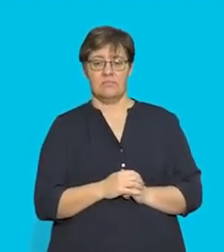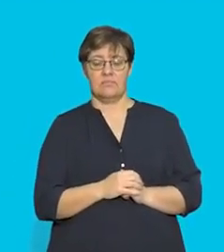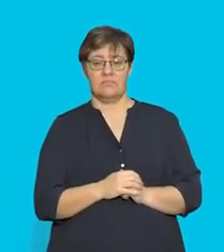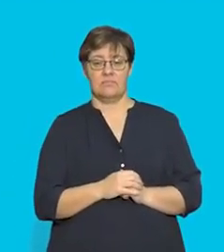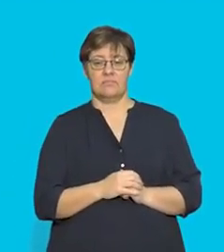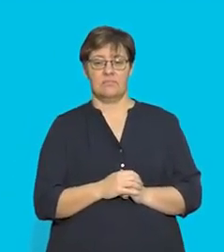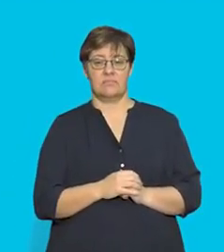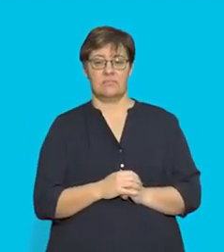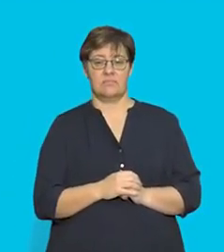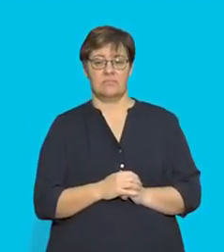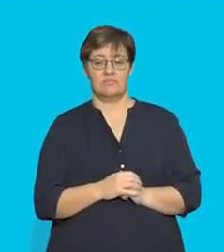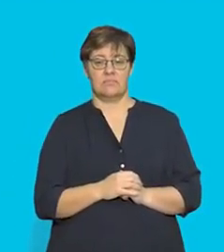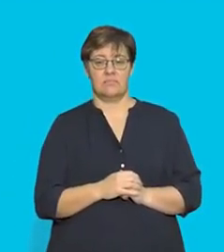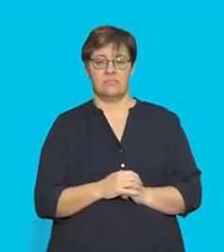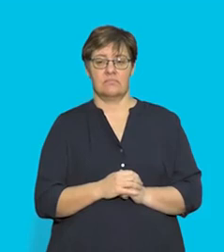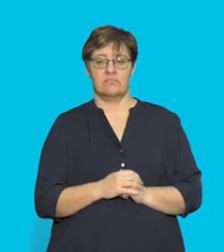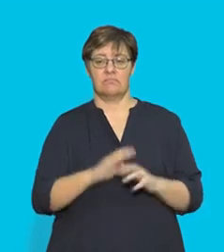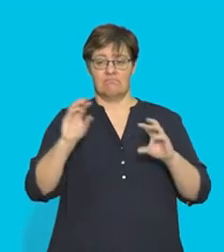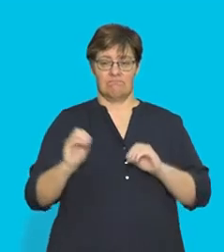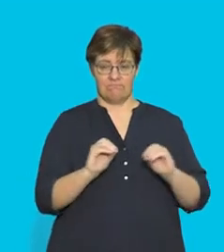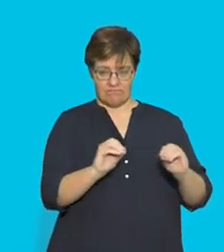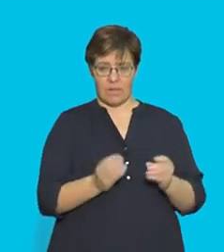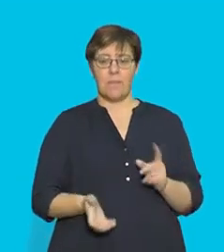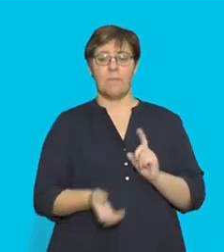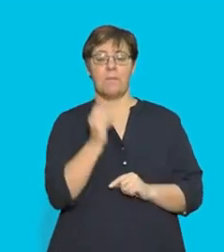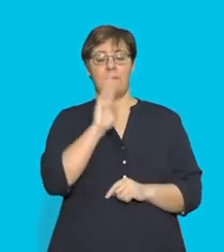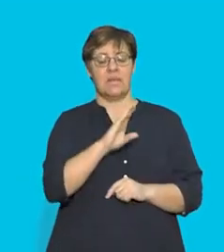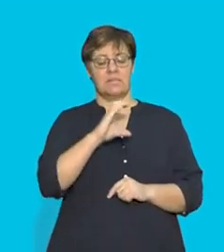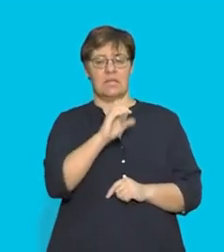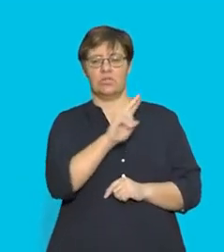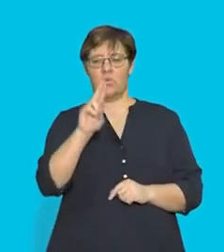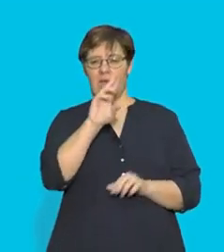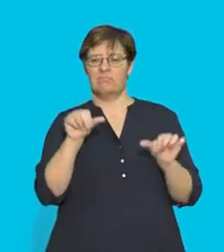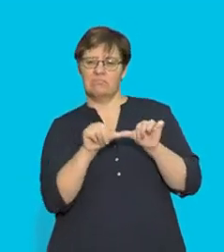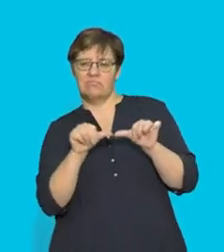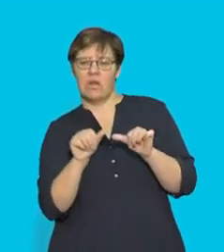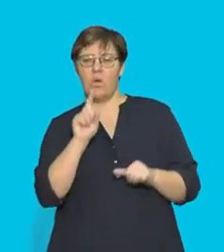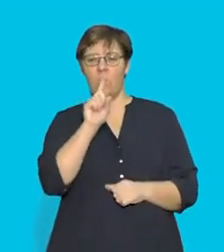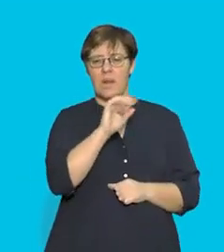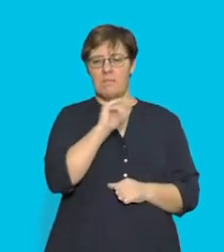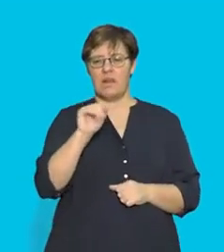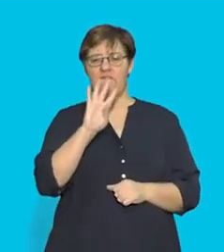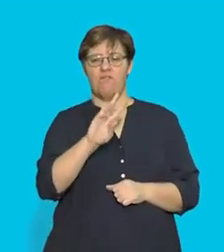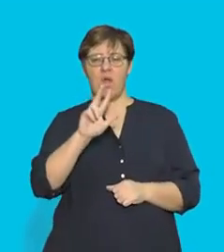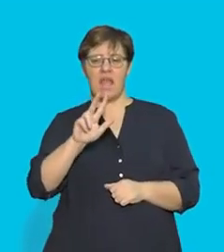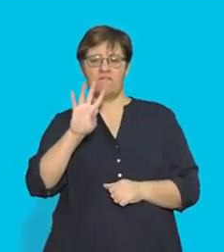angle. Okay. Okay, so in other words, we're going to find BC squared roughly equals to about